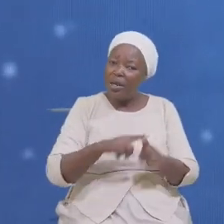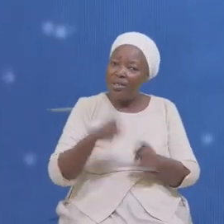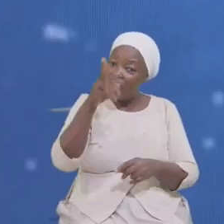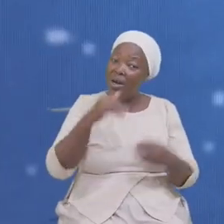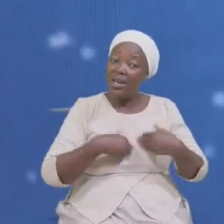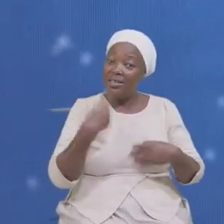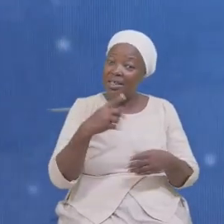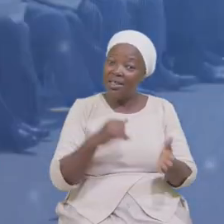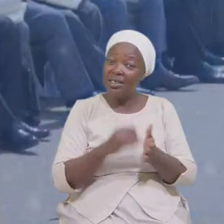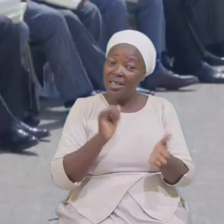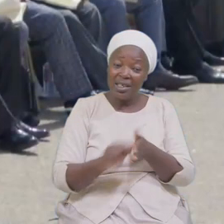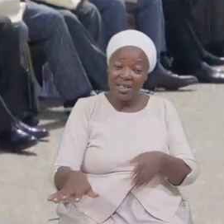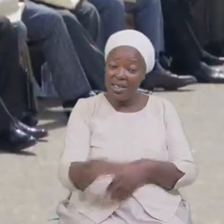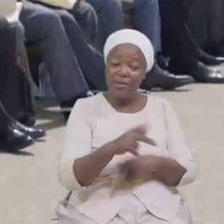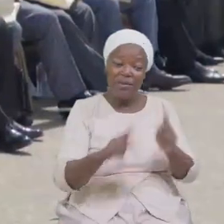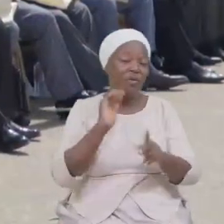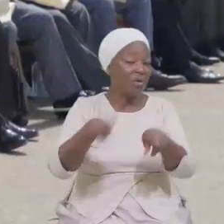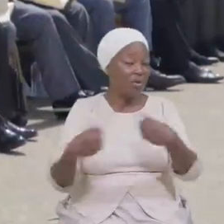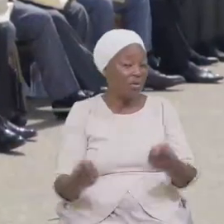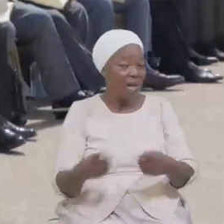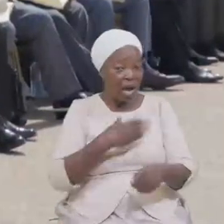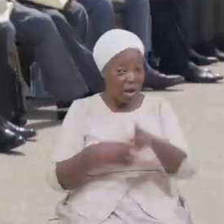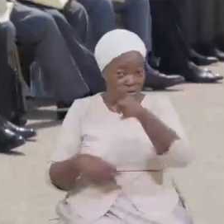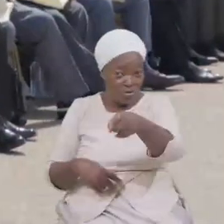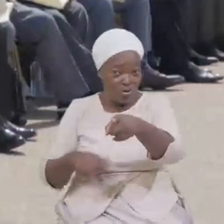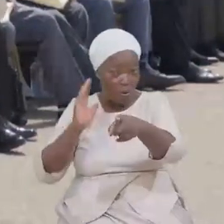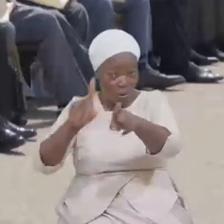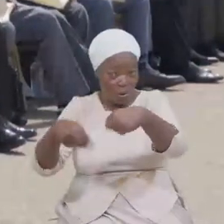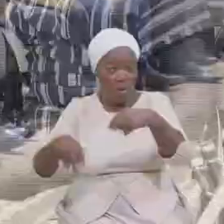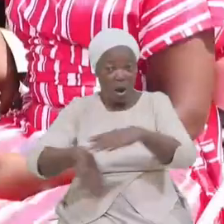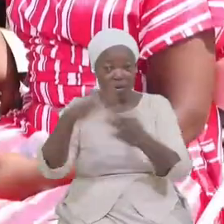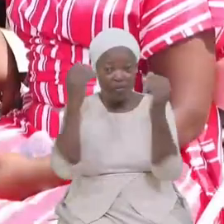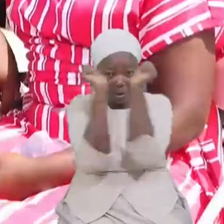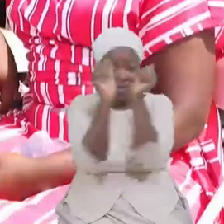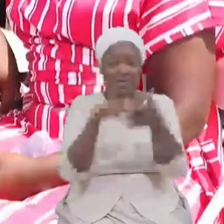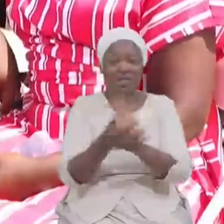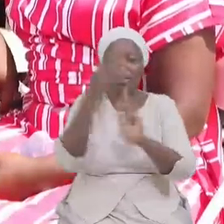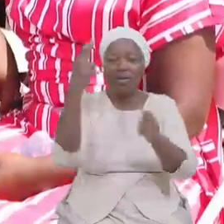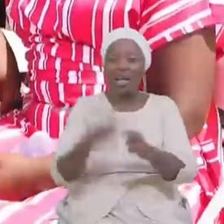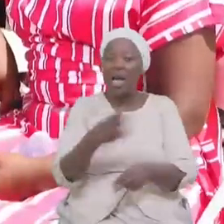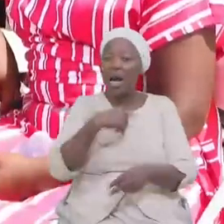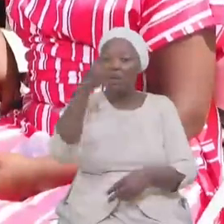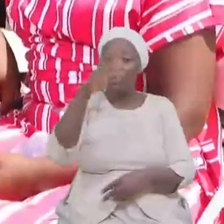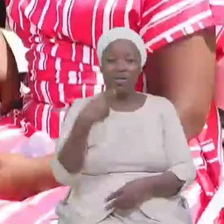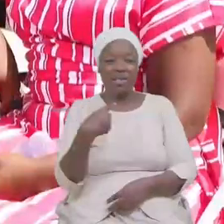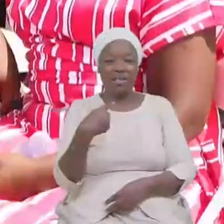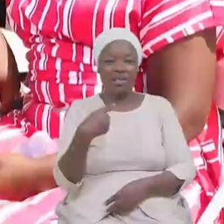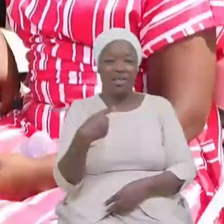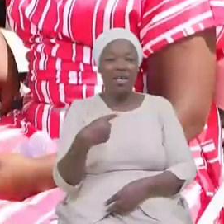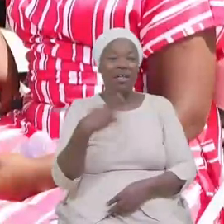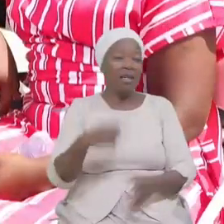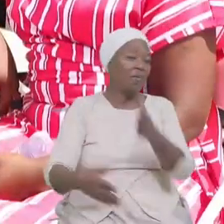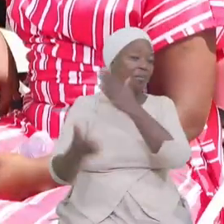people will go, and you will go out of captivity. And God said, the former